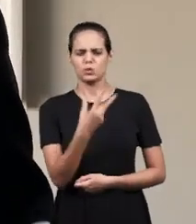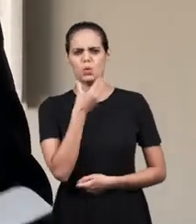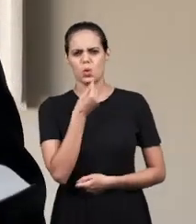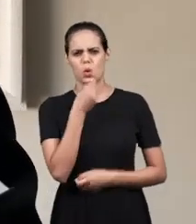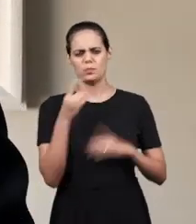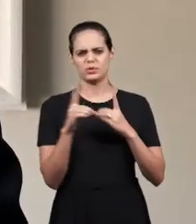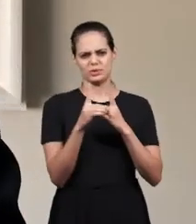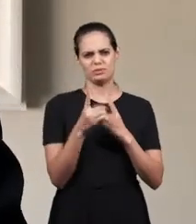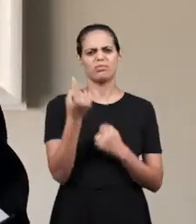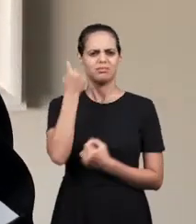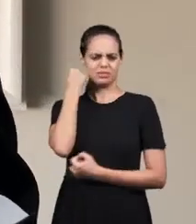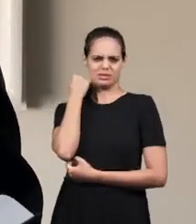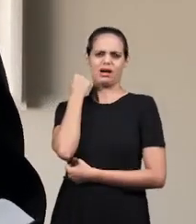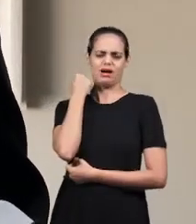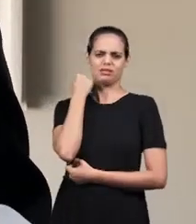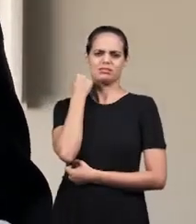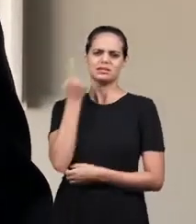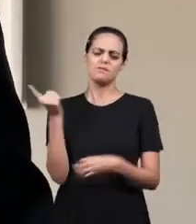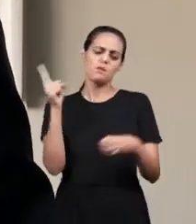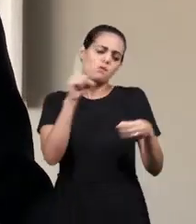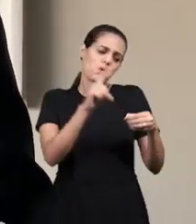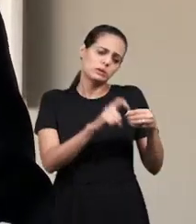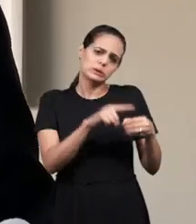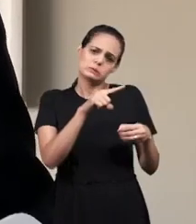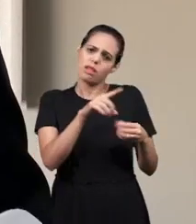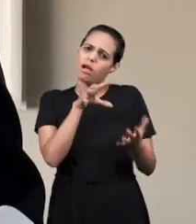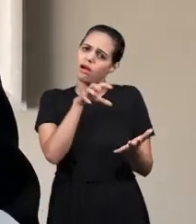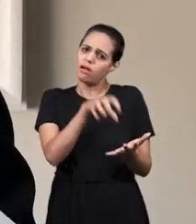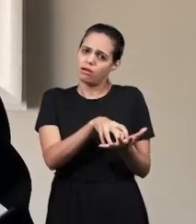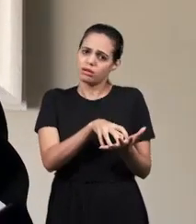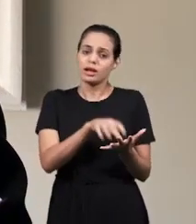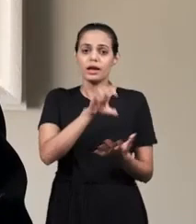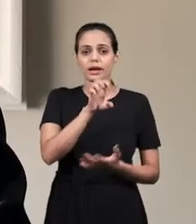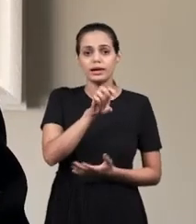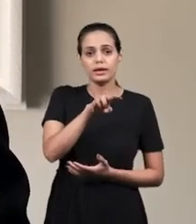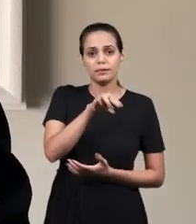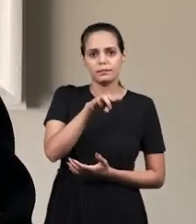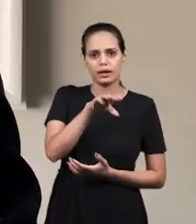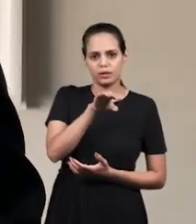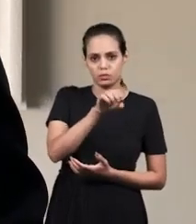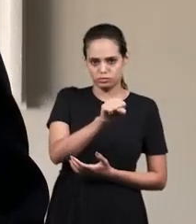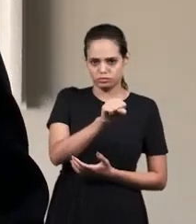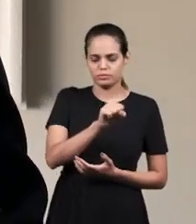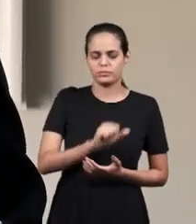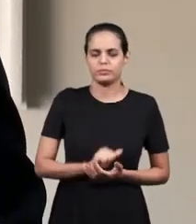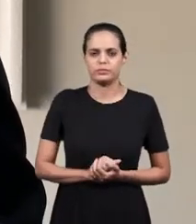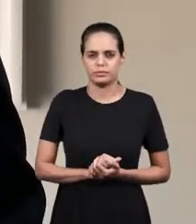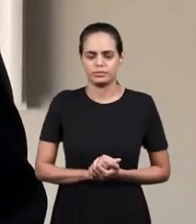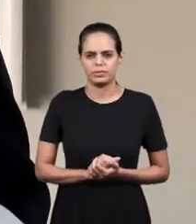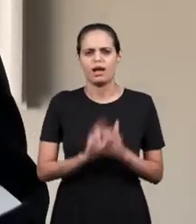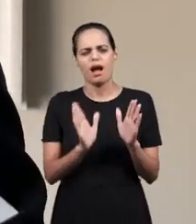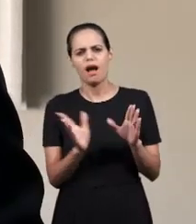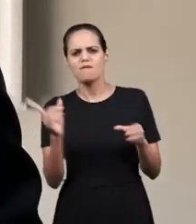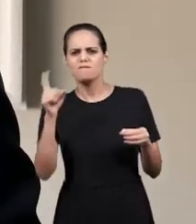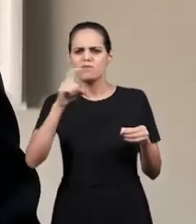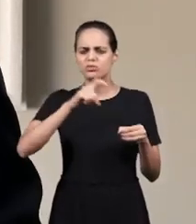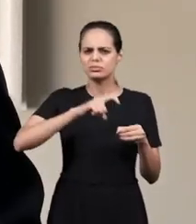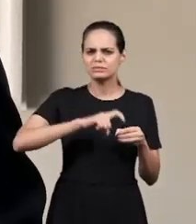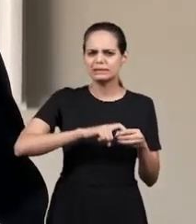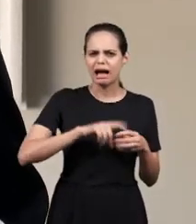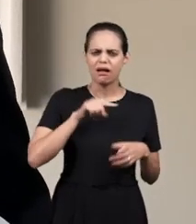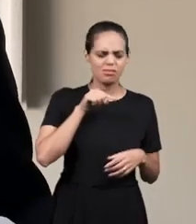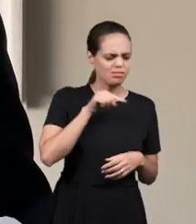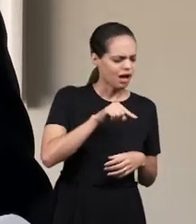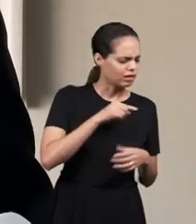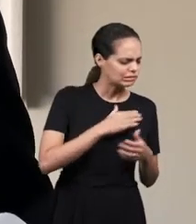what these men were living. They were going back to their village of origin, which was Emmaus. And this return to their origin speaks of what